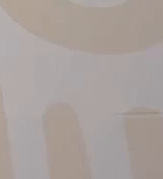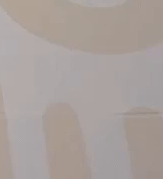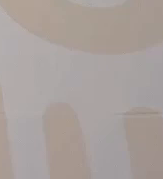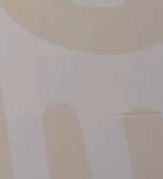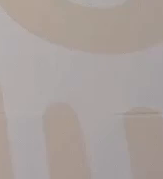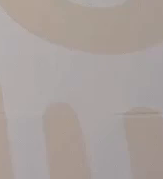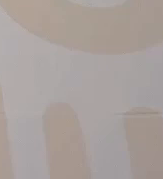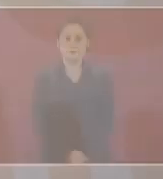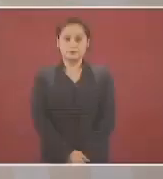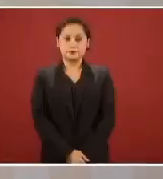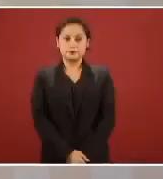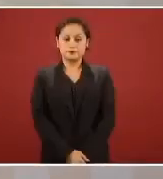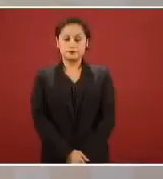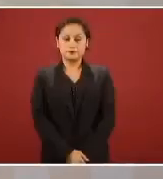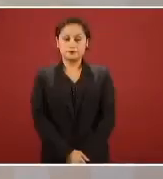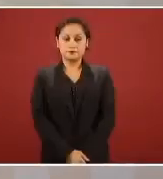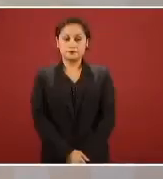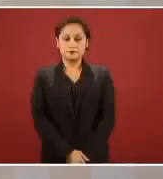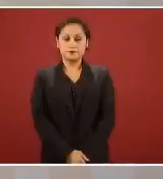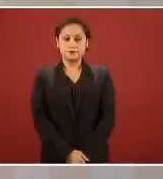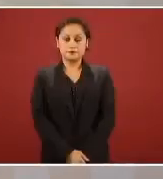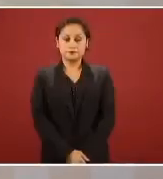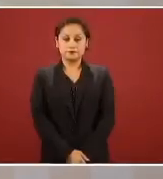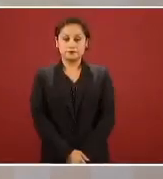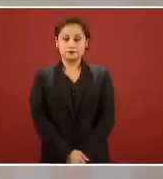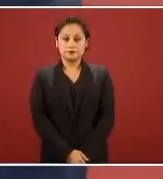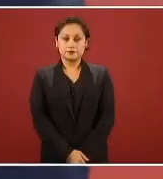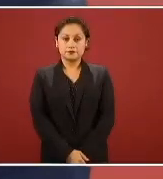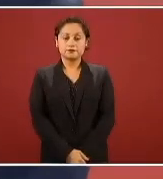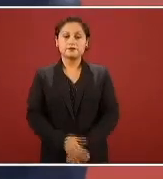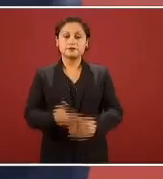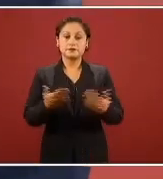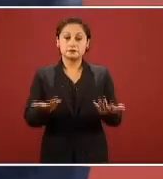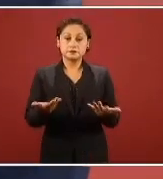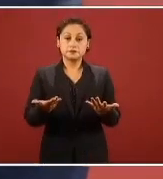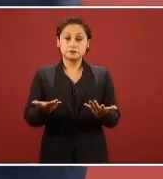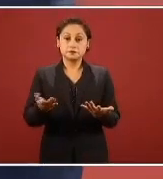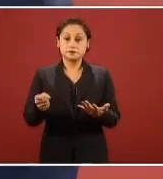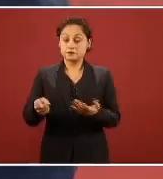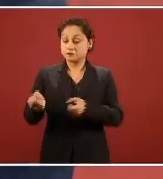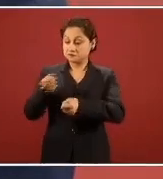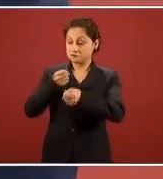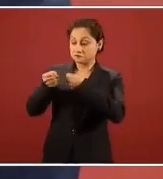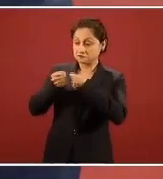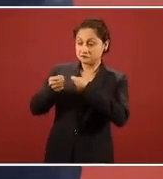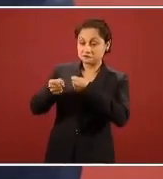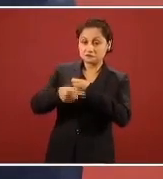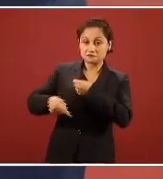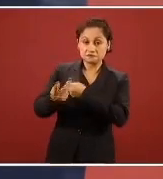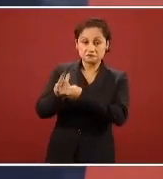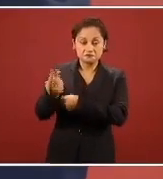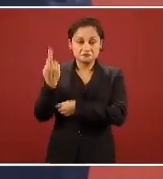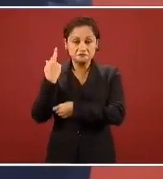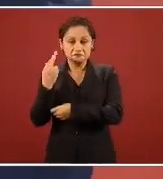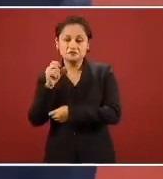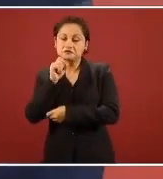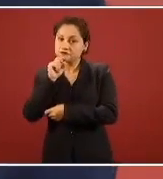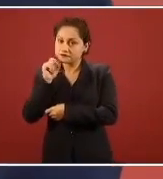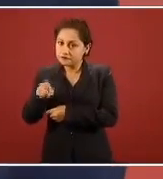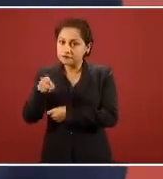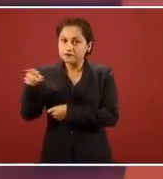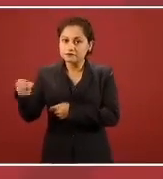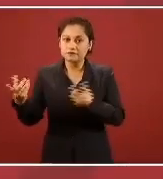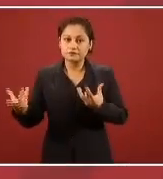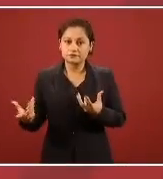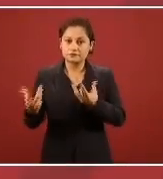Fundamentalmente. Fundamentally. Y tiene que ver con los medios de comunicación. And it has to do with the communication ¿Qué no eran parte